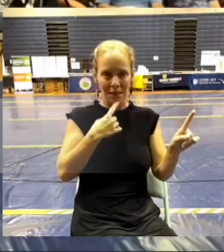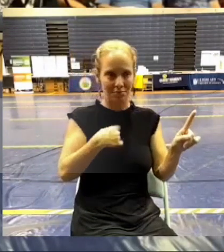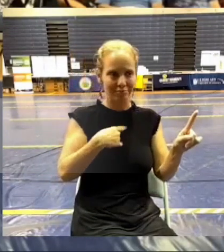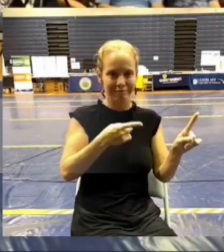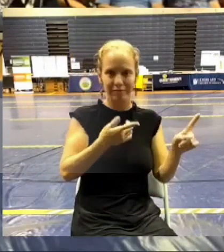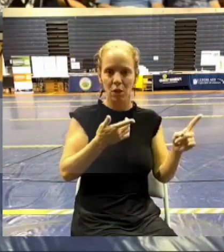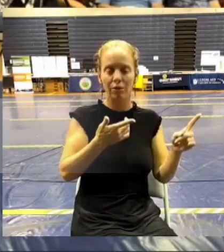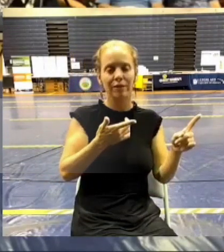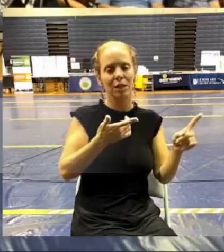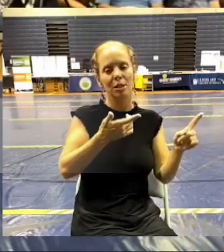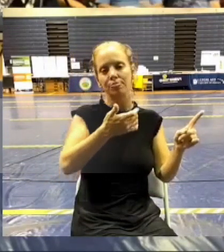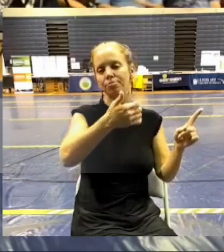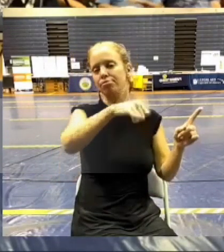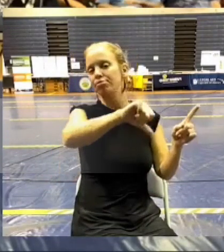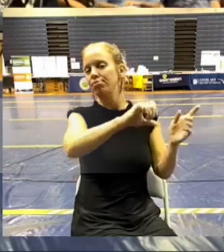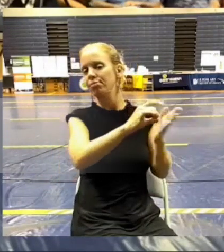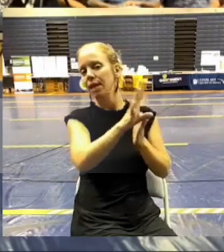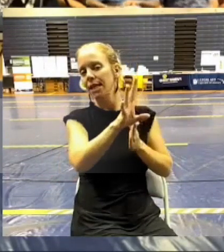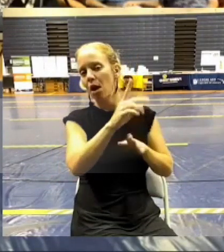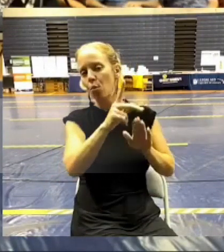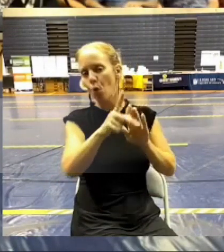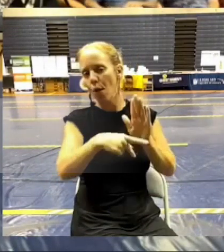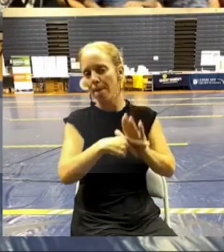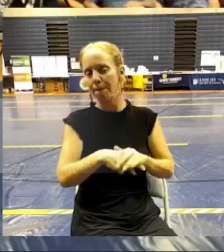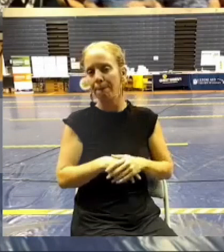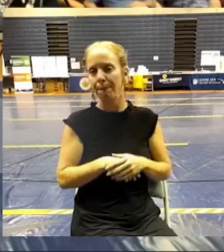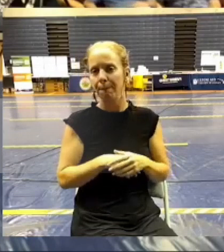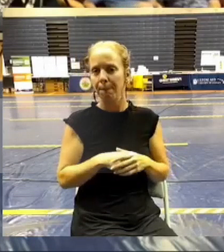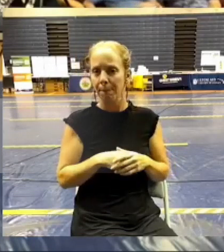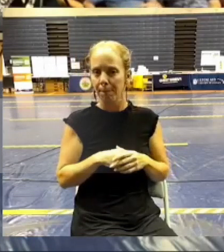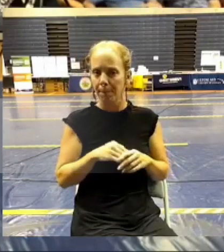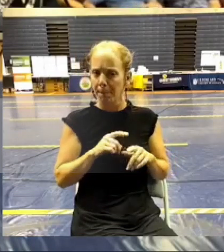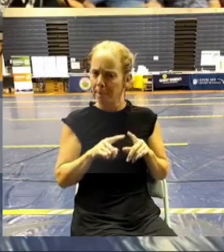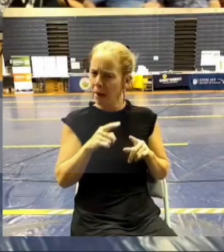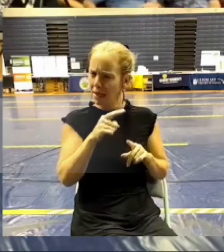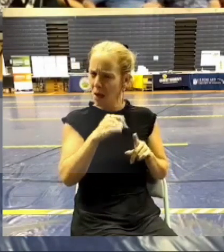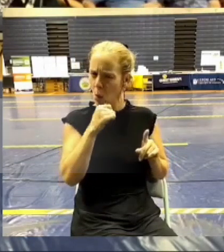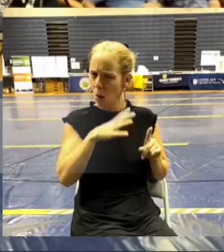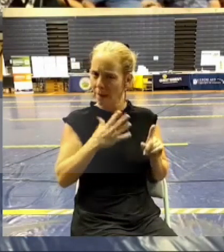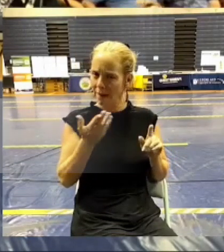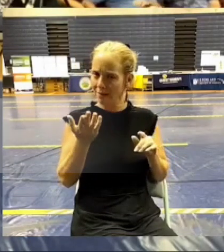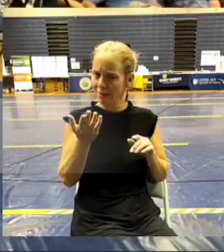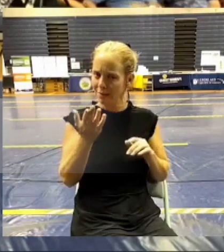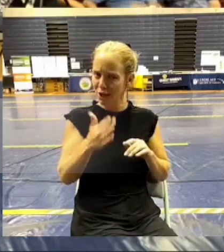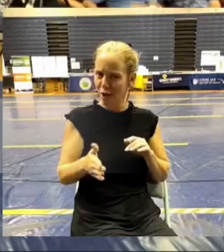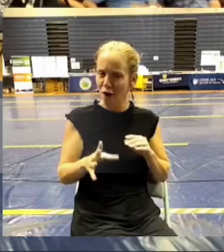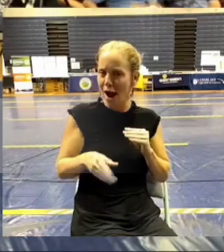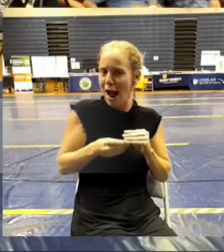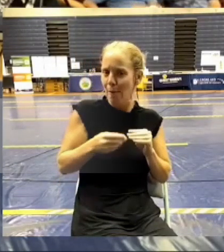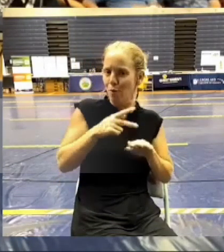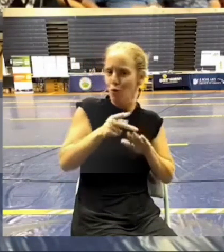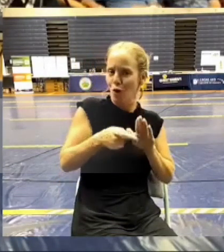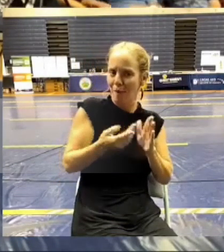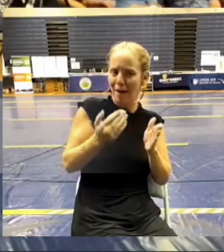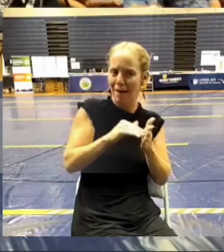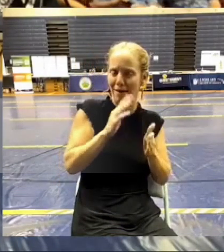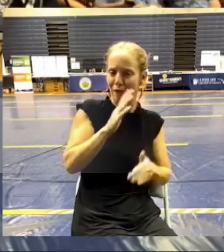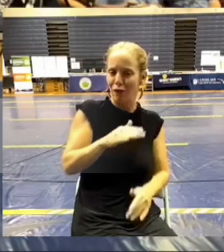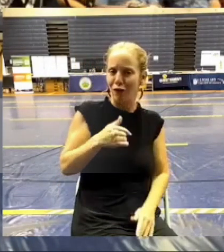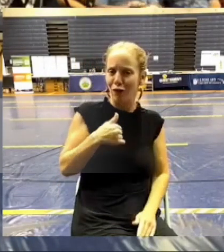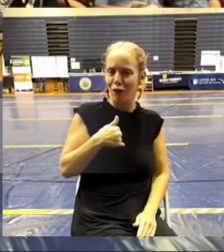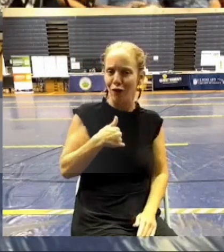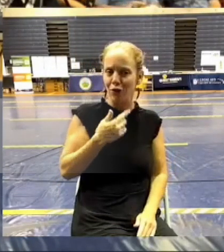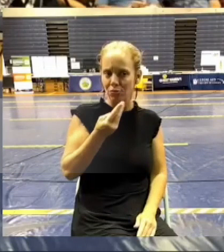It doesn't matter, you'll be kicked out of the program. But she never put me back on the program, she said. Then she also